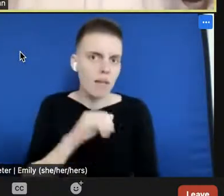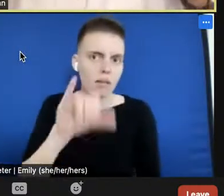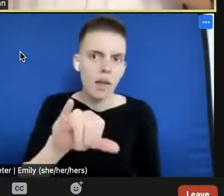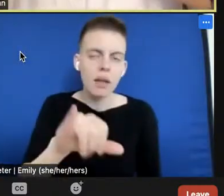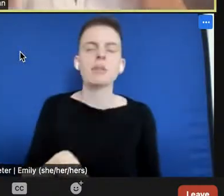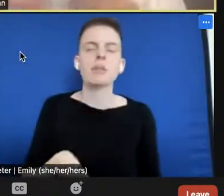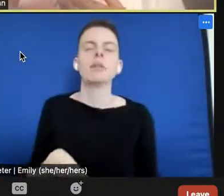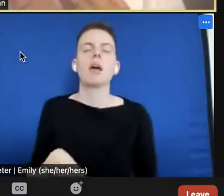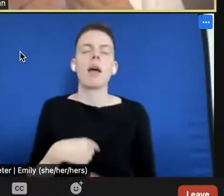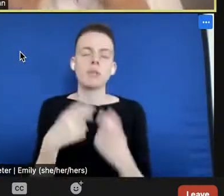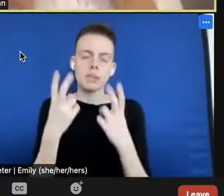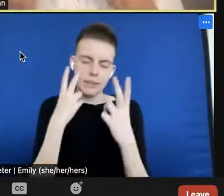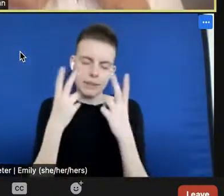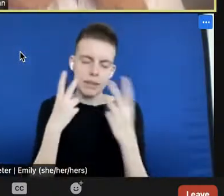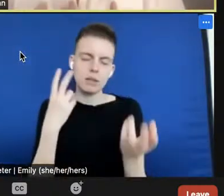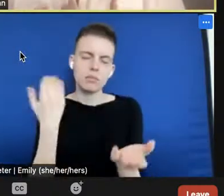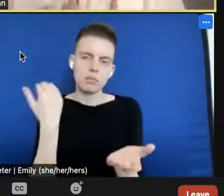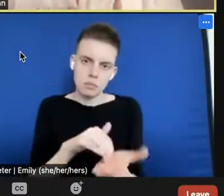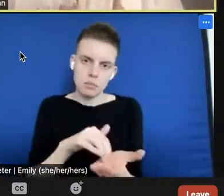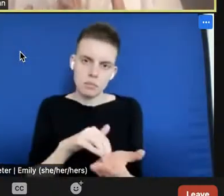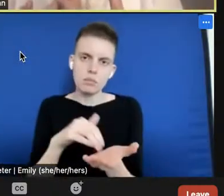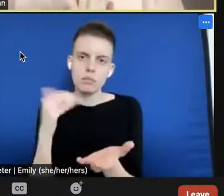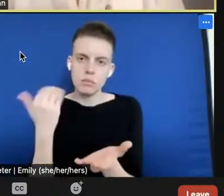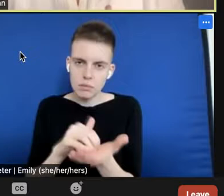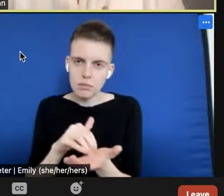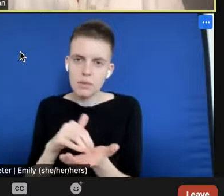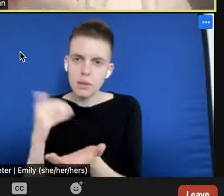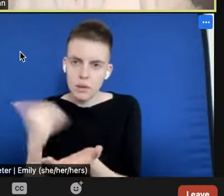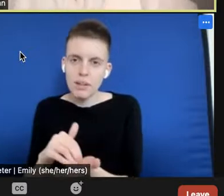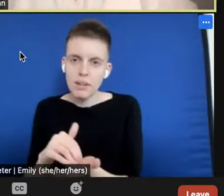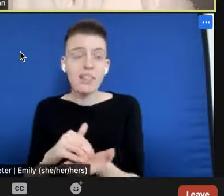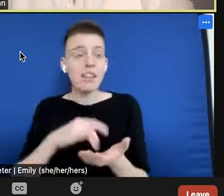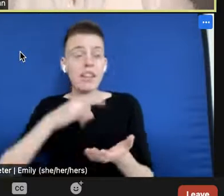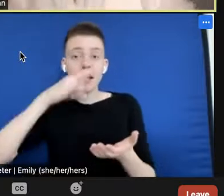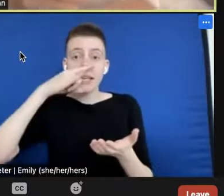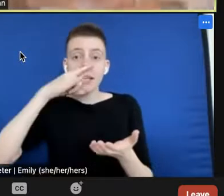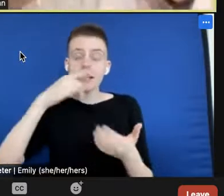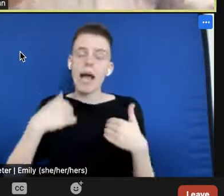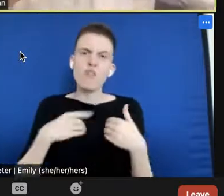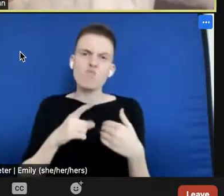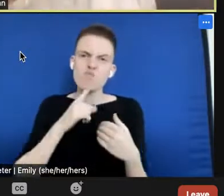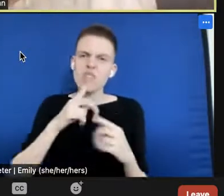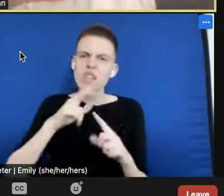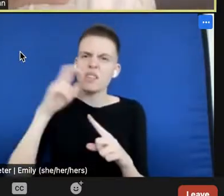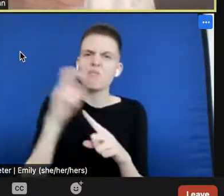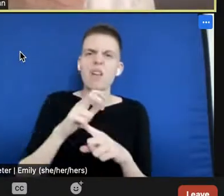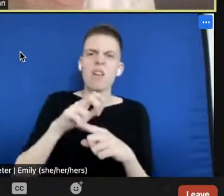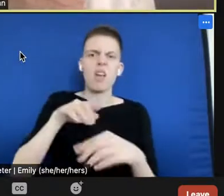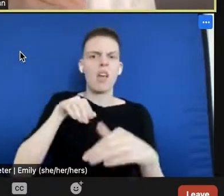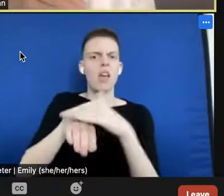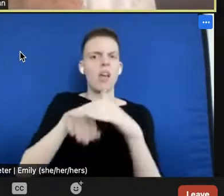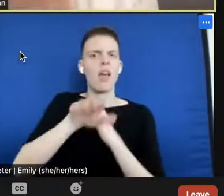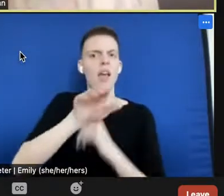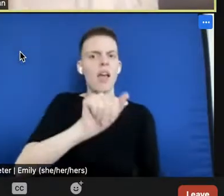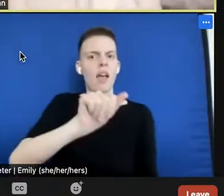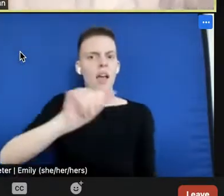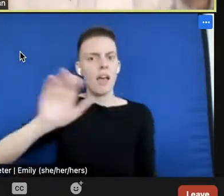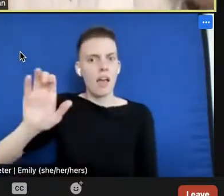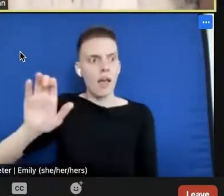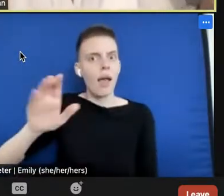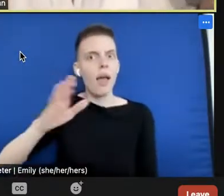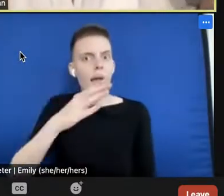I've seen kids who have really accessible AAC, and I also see their CVI range score grow. And